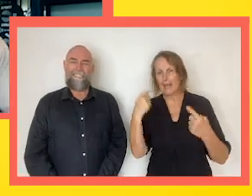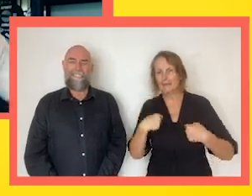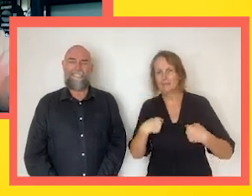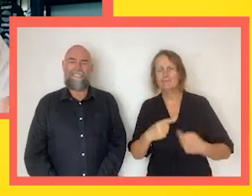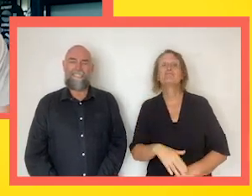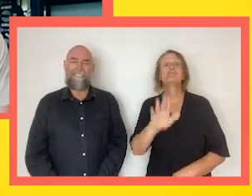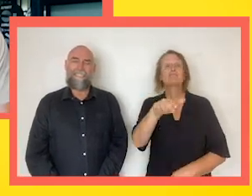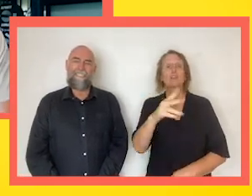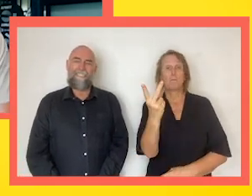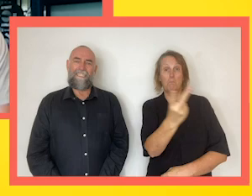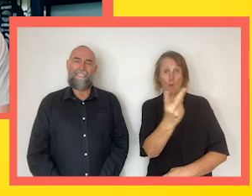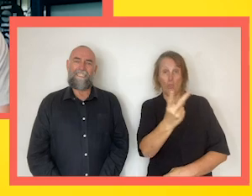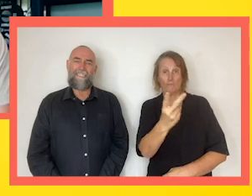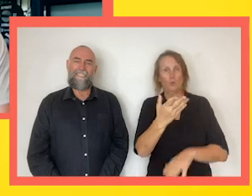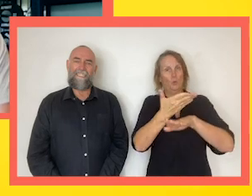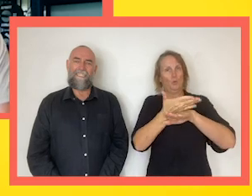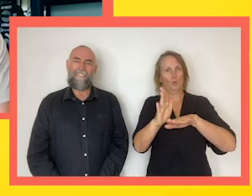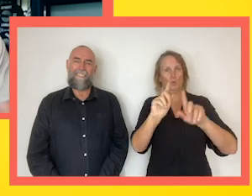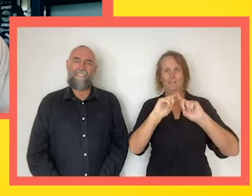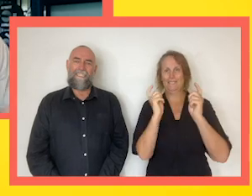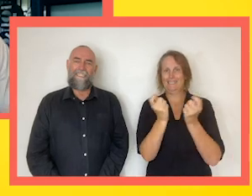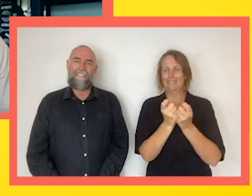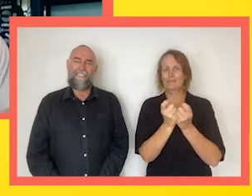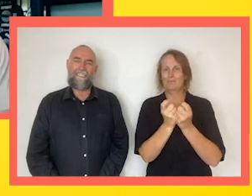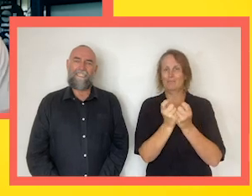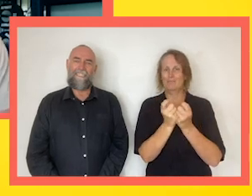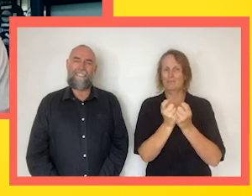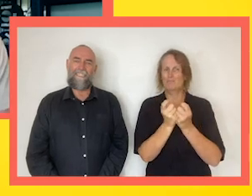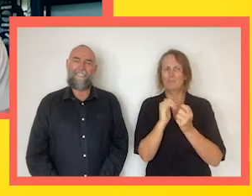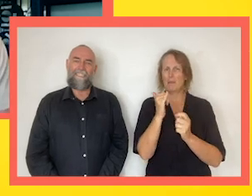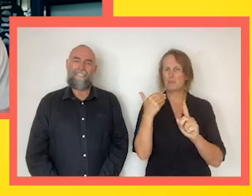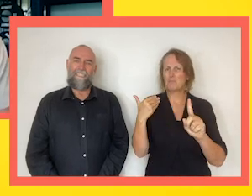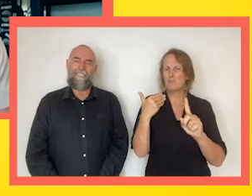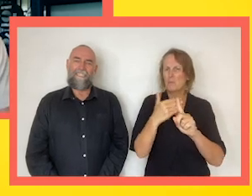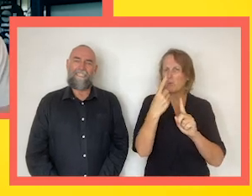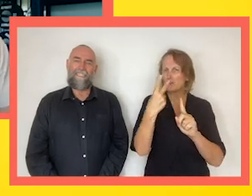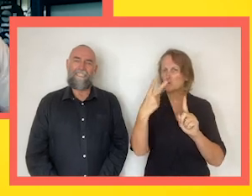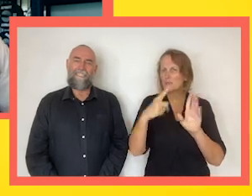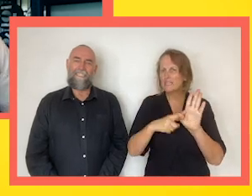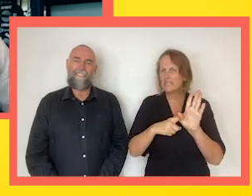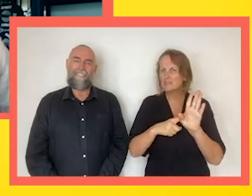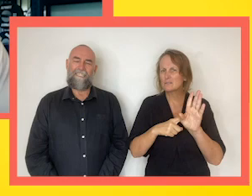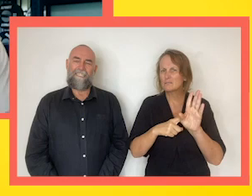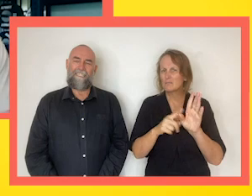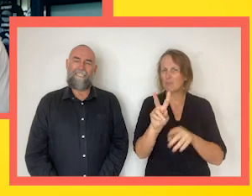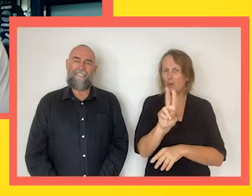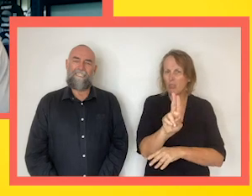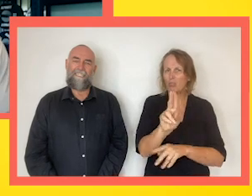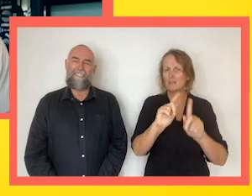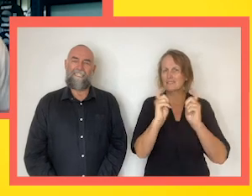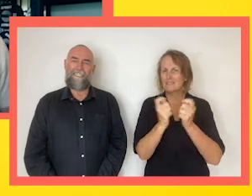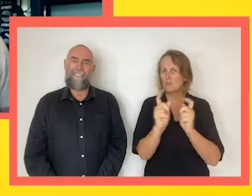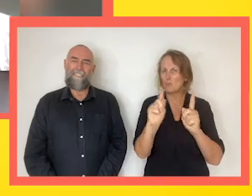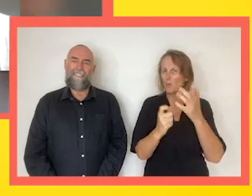Jed, we know that you guys are a newer team. You've only just come together in the last year or two. Can you tell us how you guys got